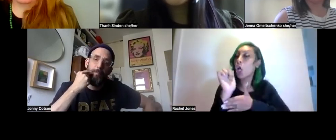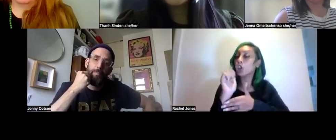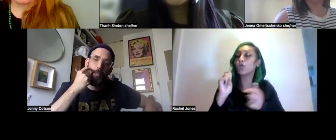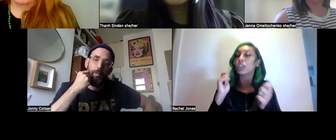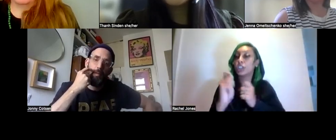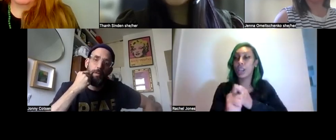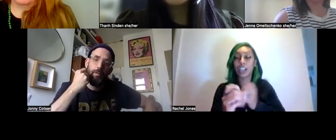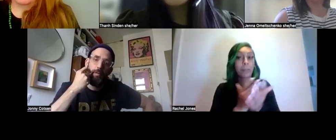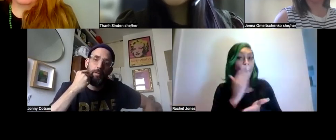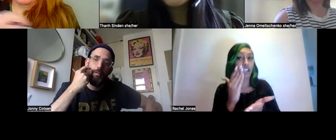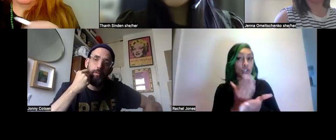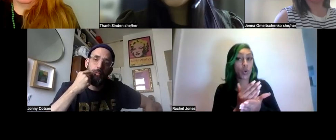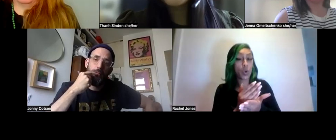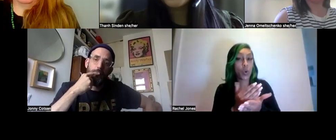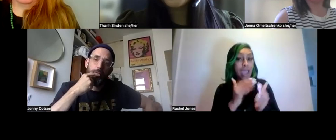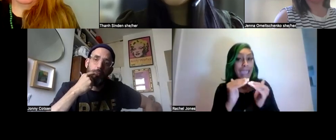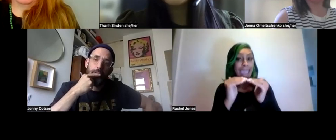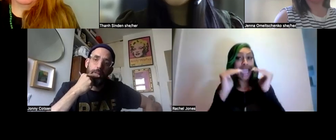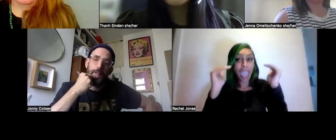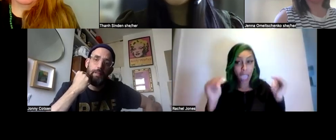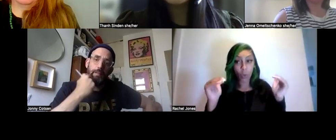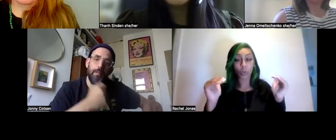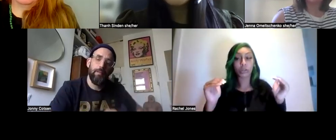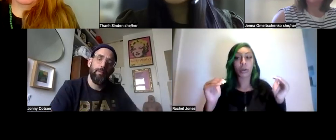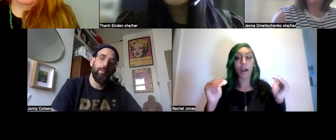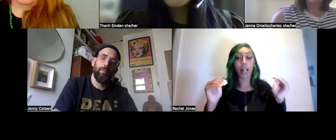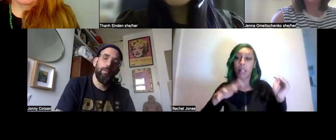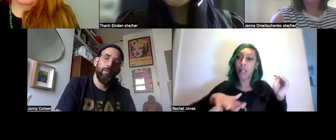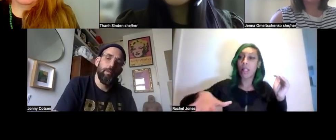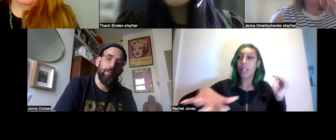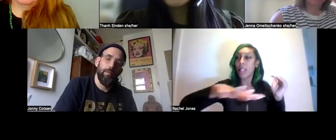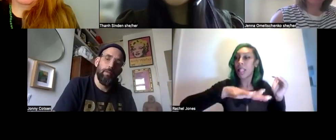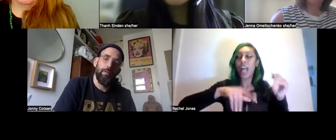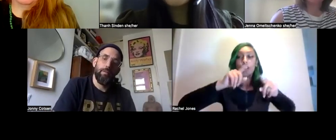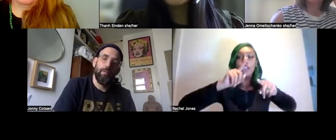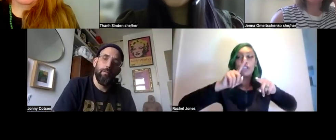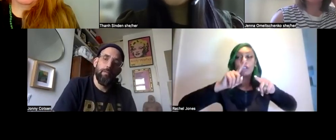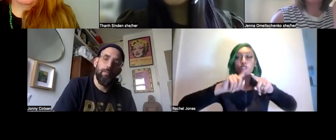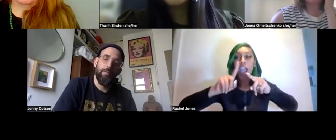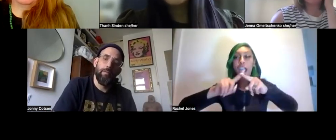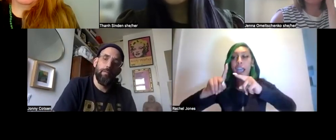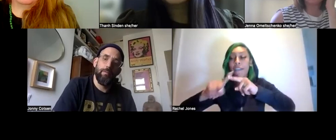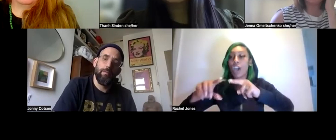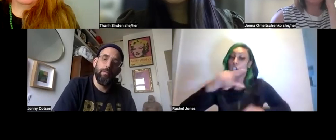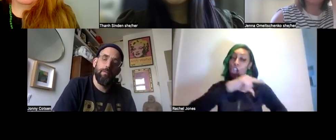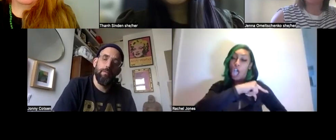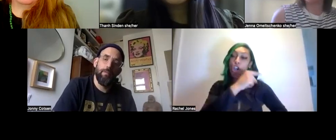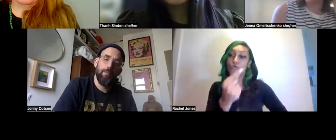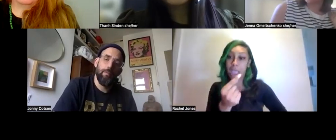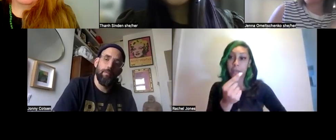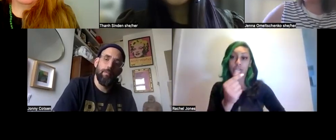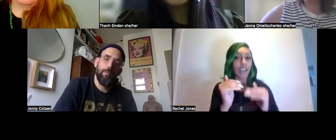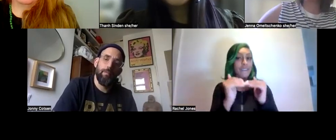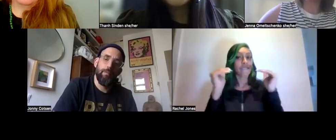the equitable condition and diverse and representation and fairness of better